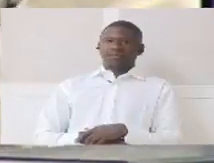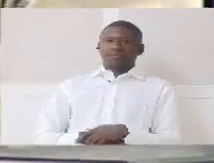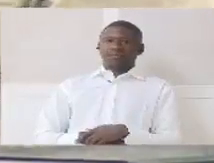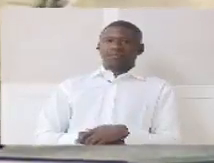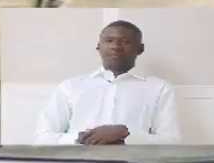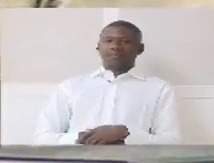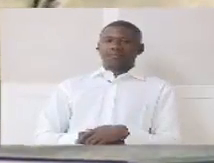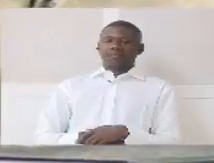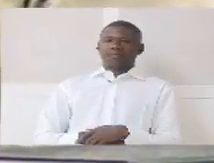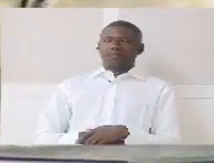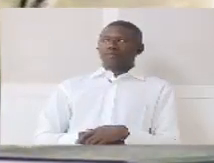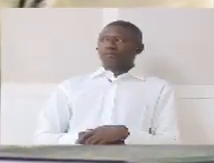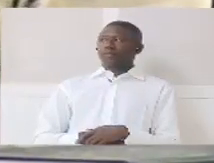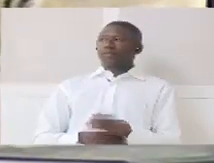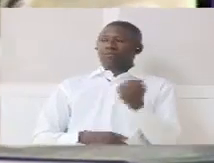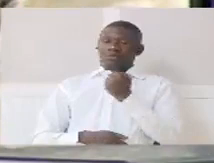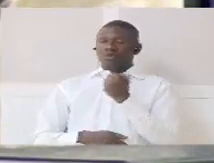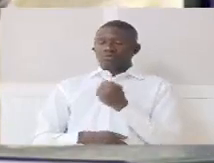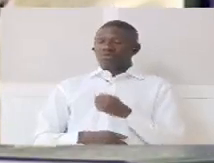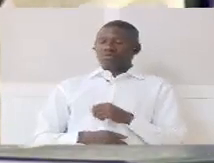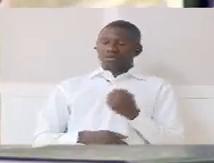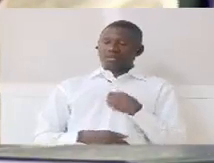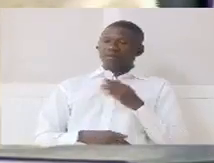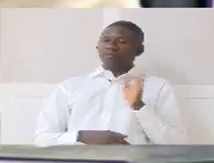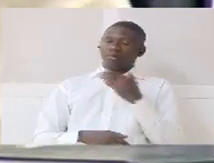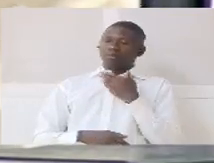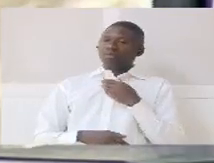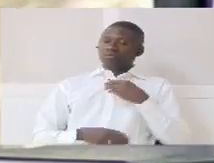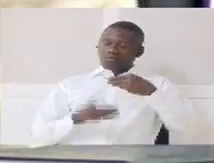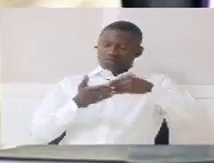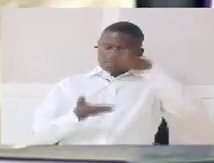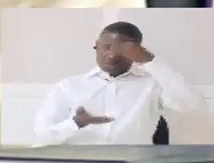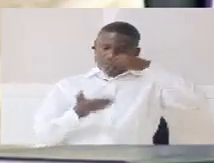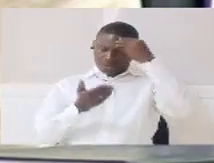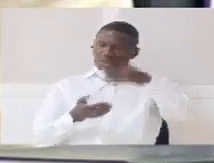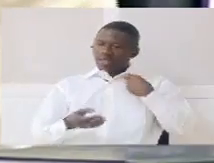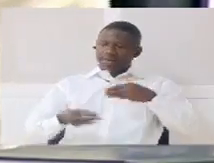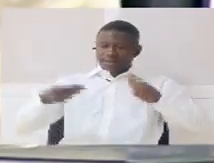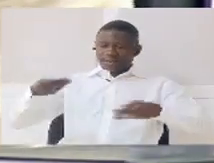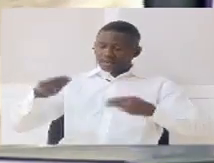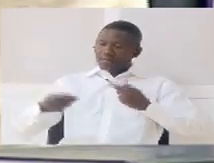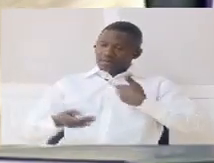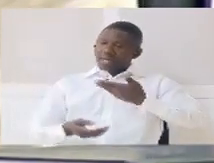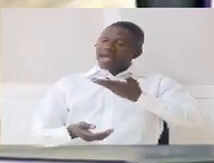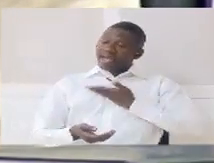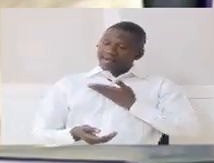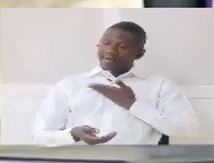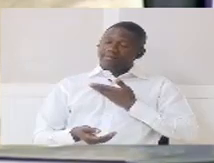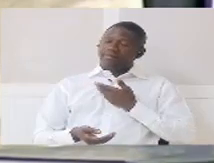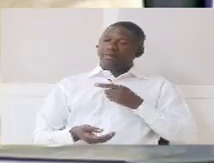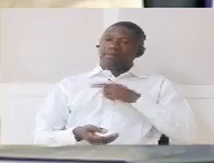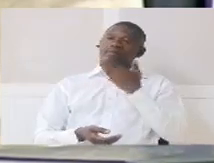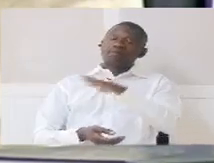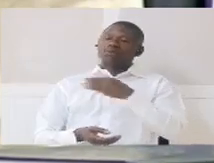of membership. Because of that, I have been to many courses, and the certificates I have gained from